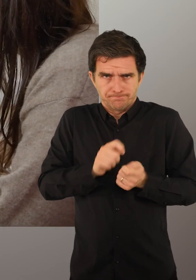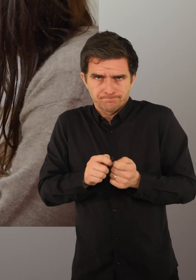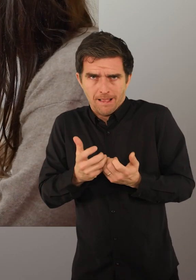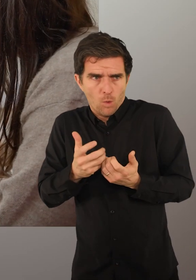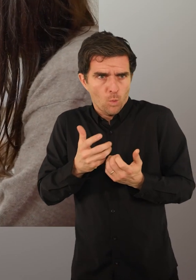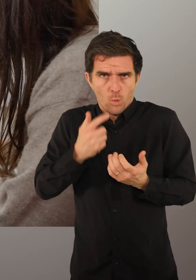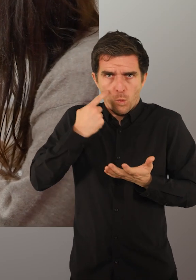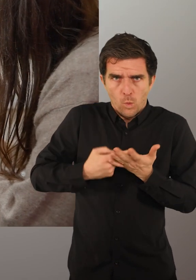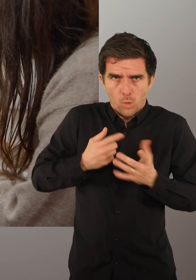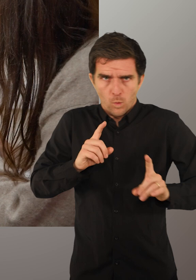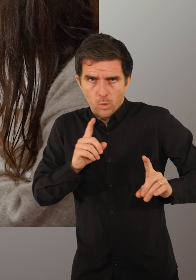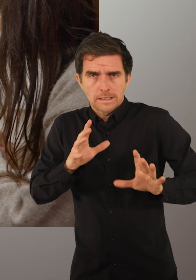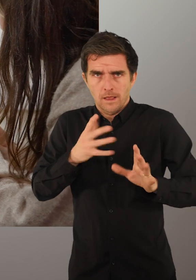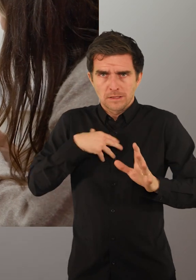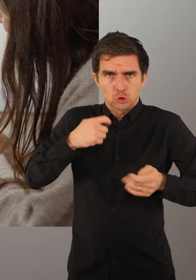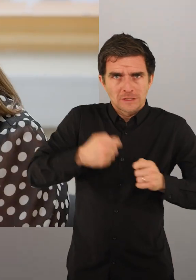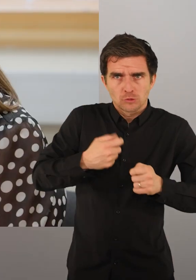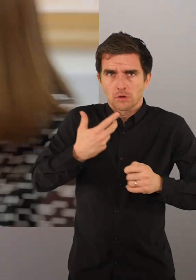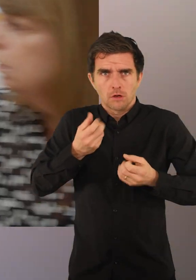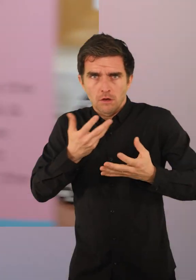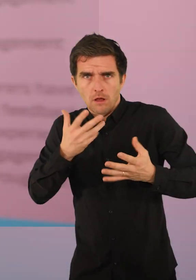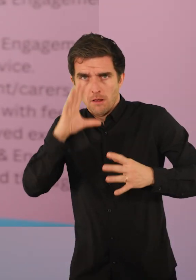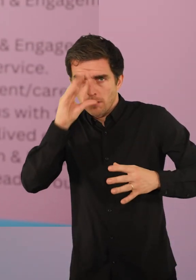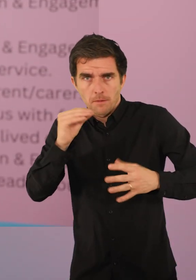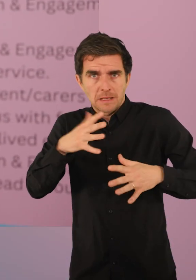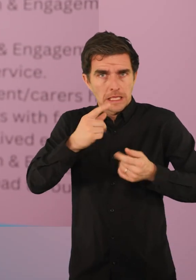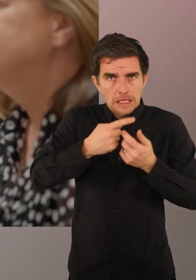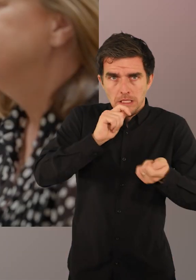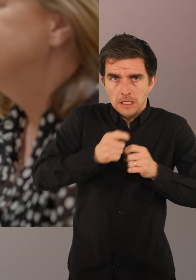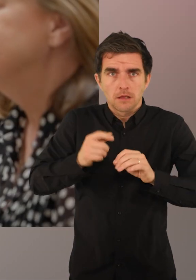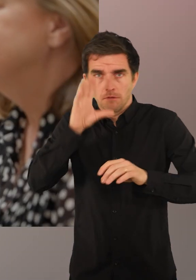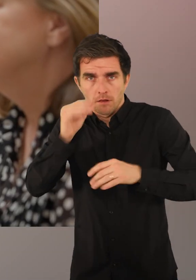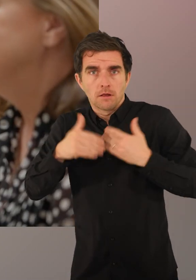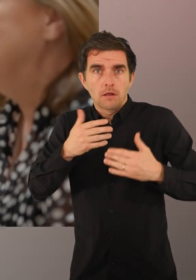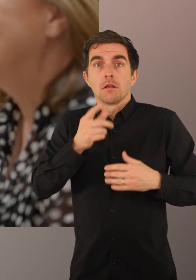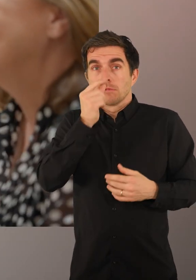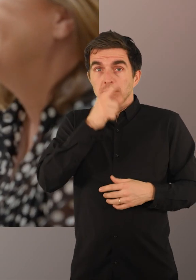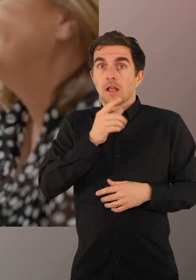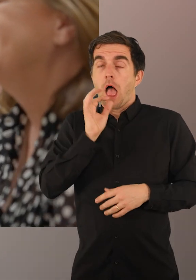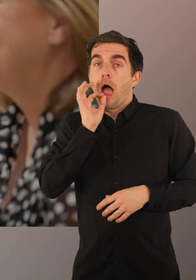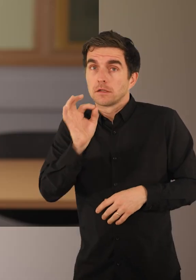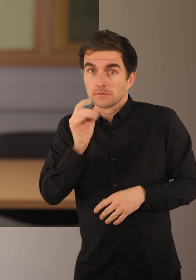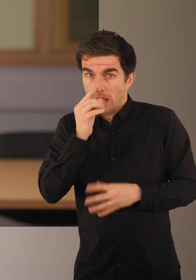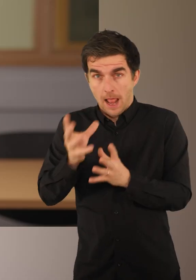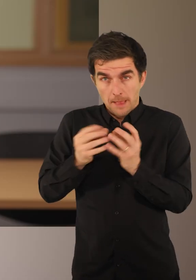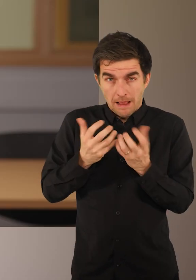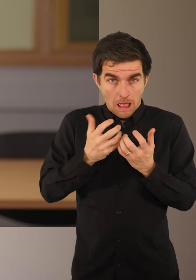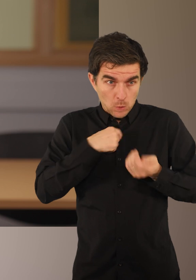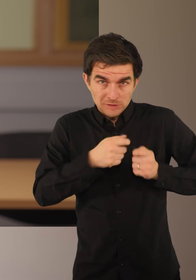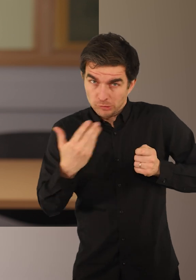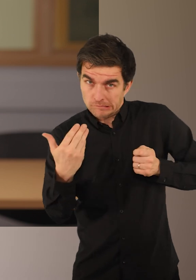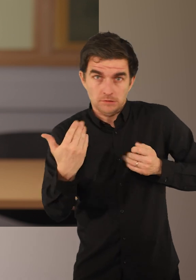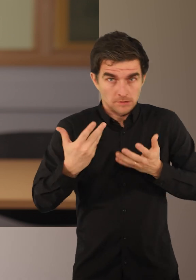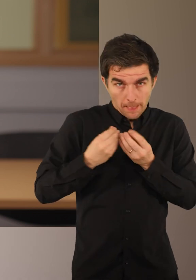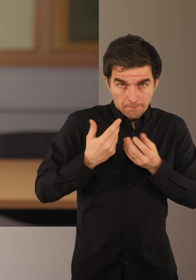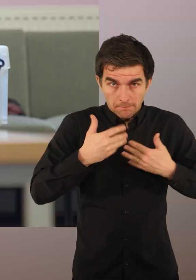important to change, then they will make a decision to make that change and let you know when this is done. Sometimes they might ask you to help